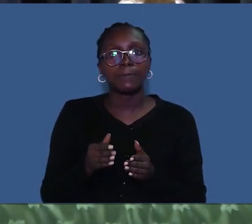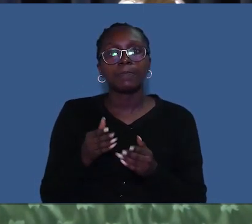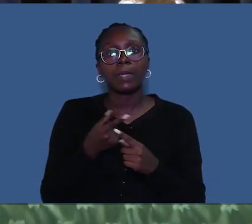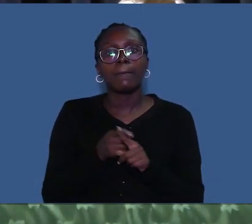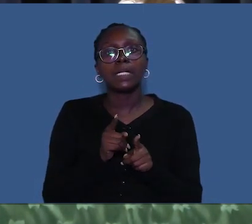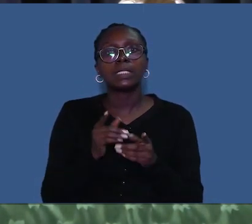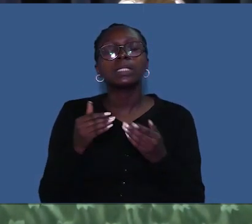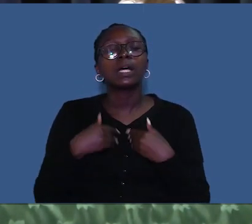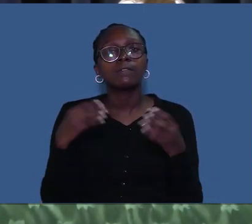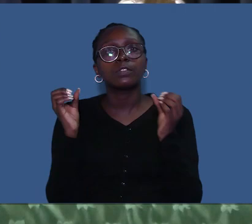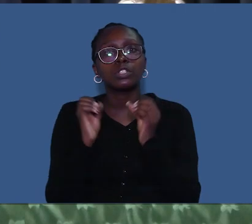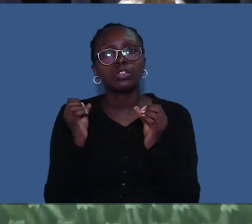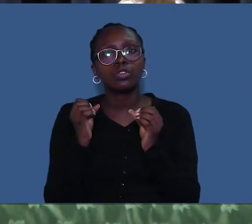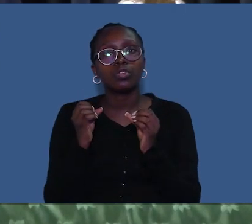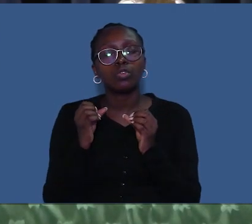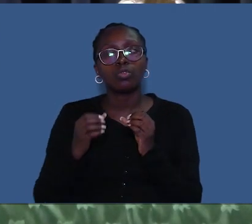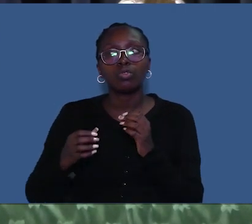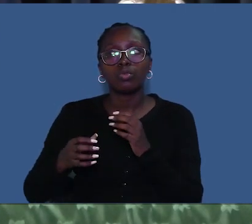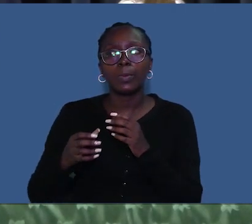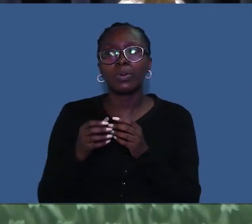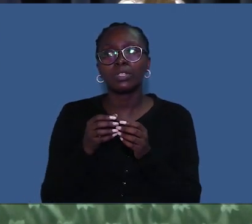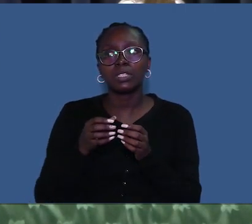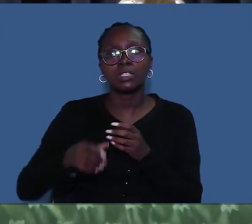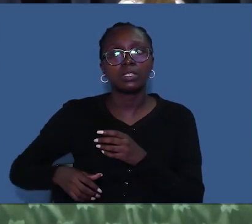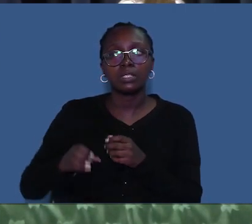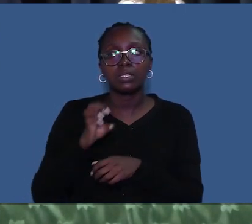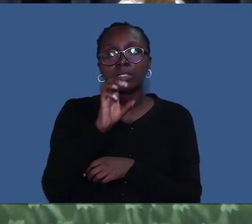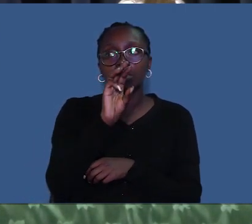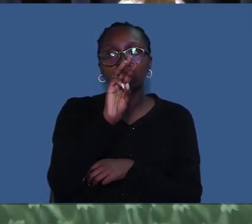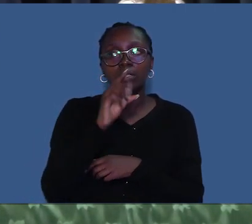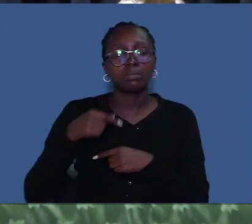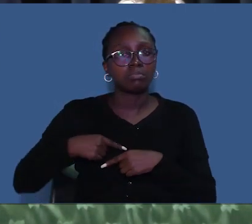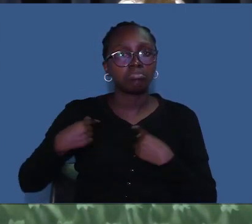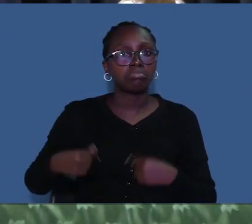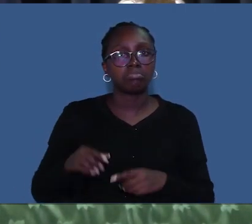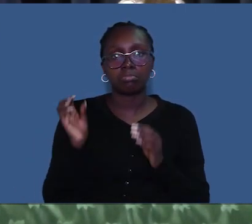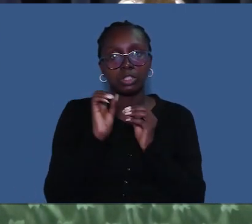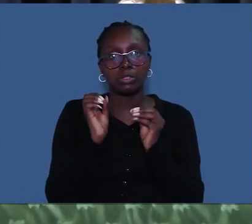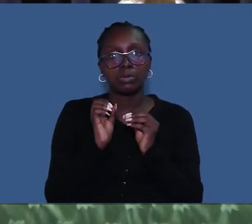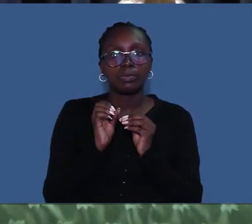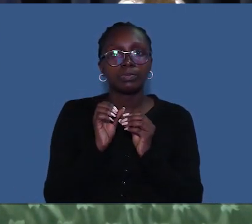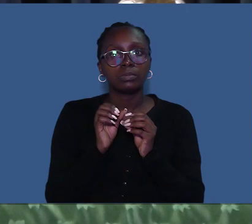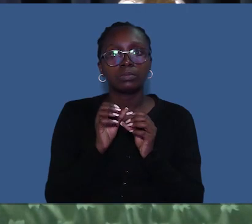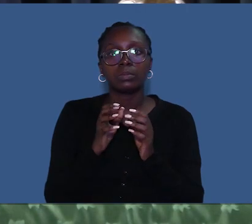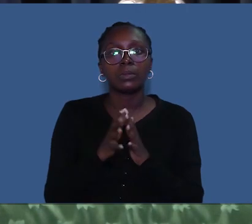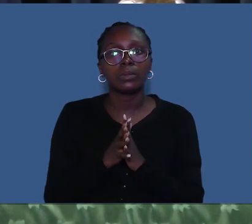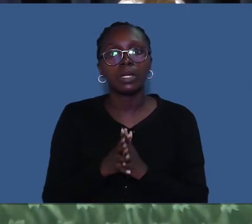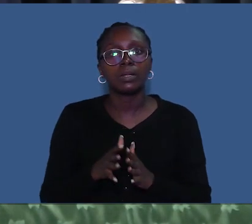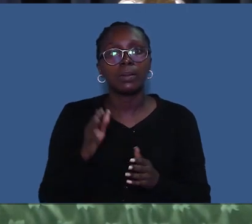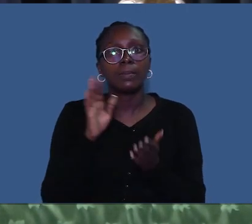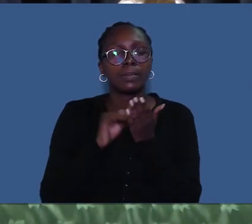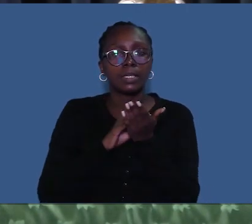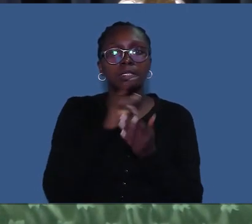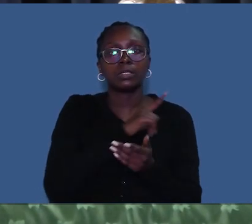among 40,000 in Israel. My heart is with Israel's princes, with the willing volunteers among the people. Praise